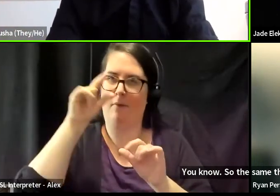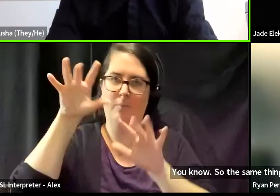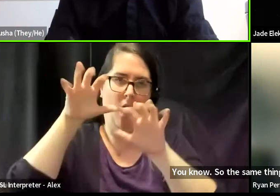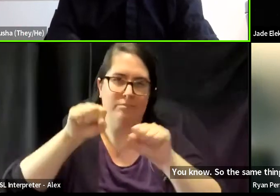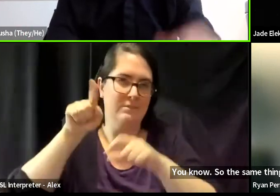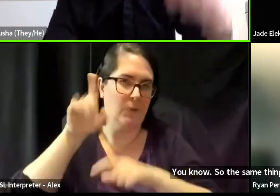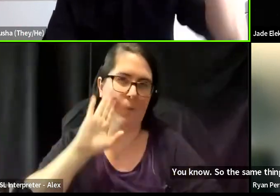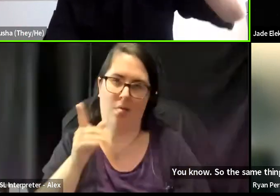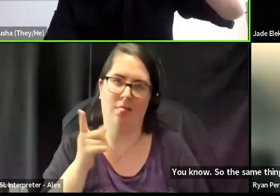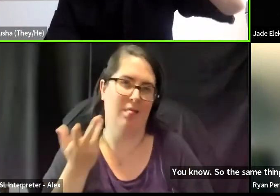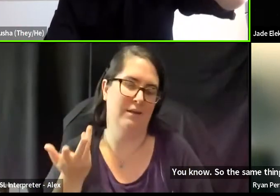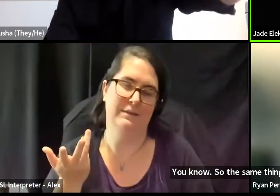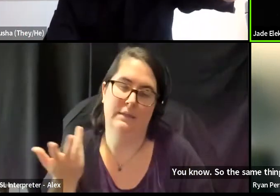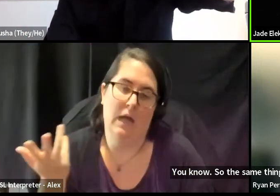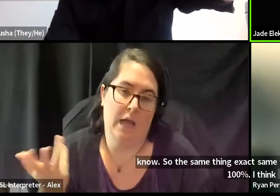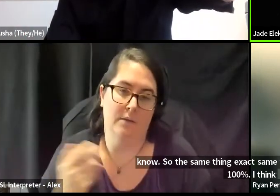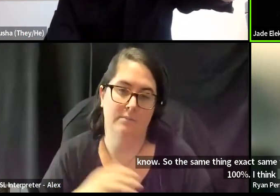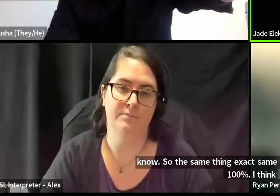100%, I think.